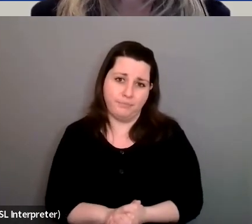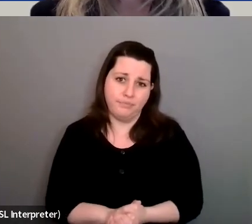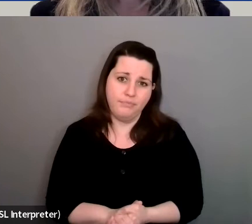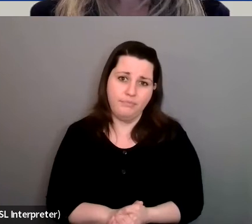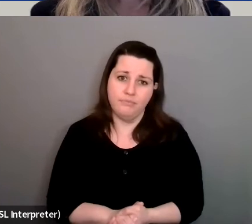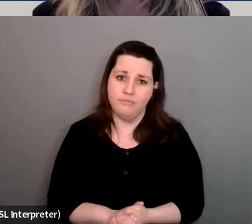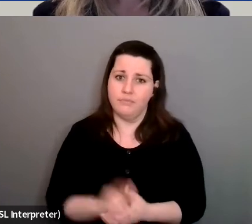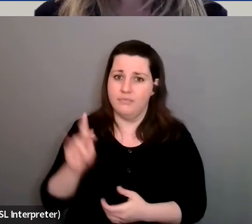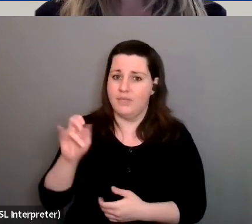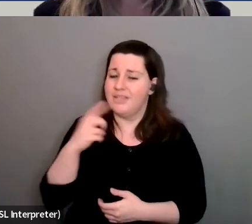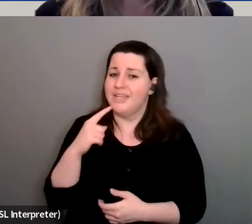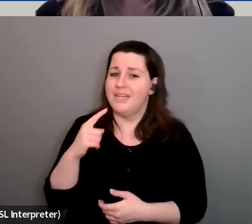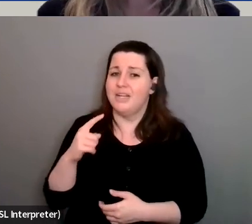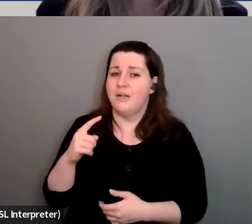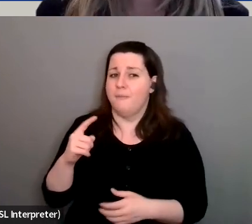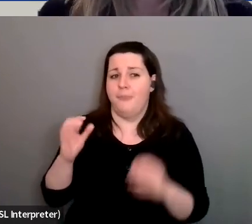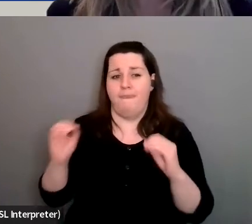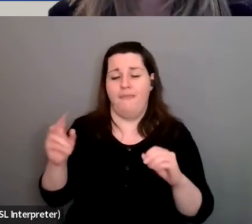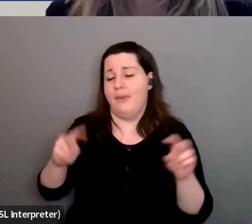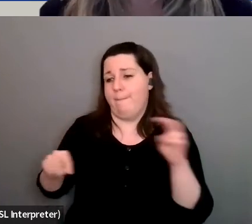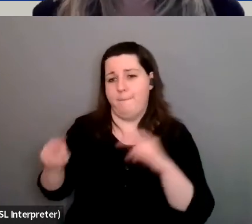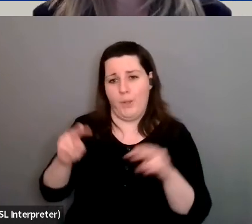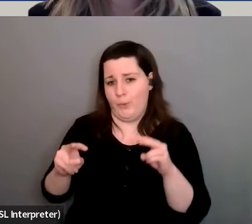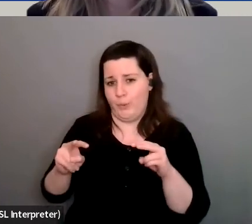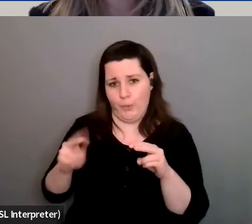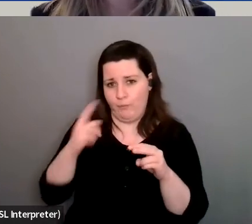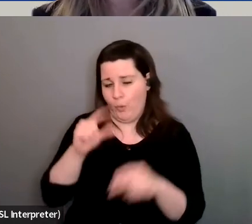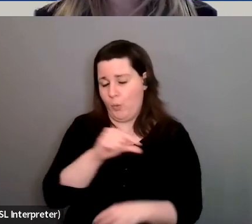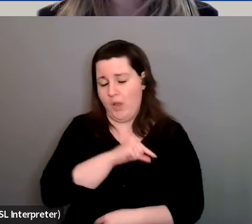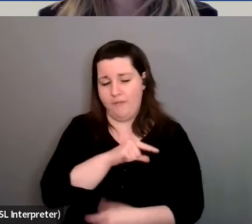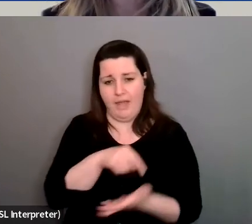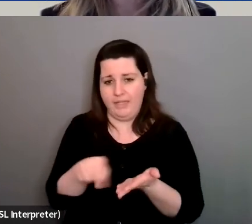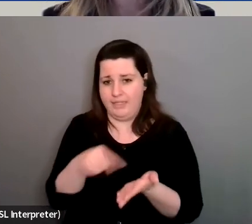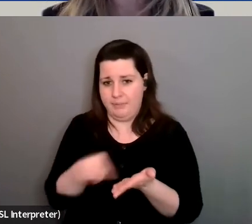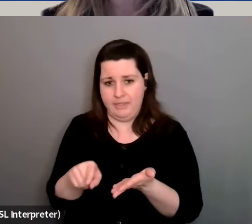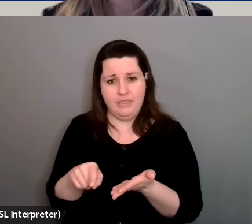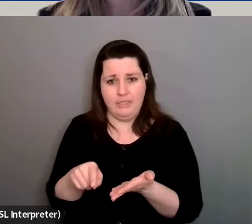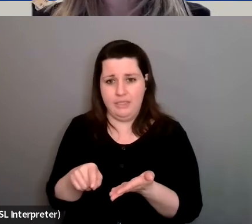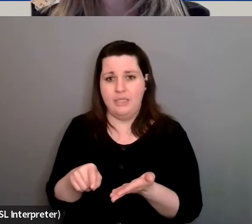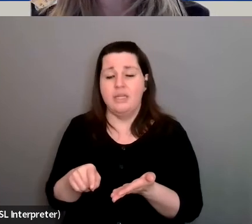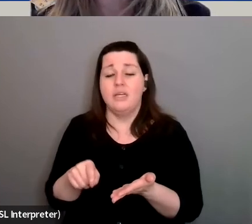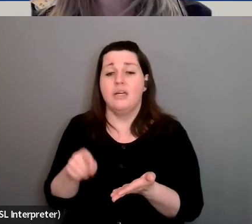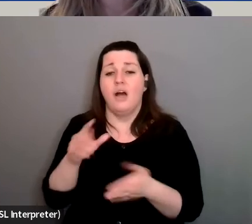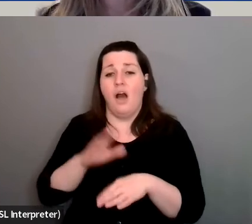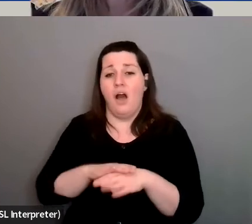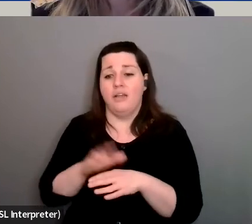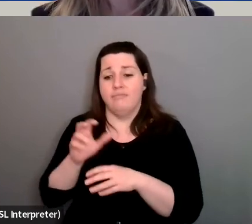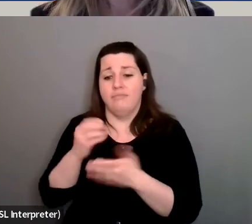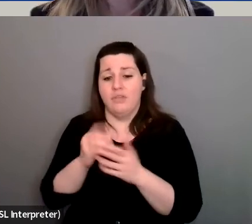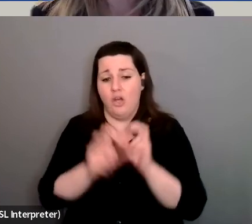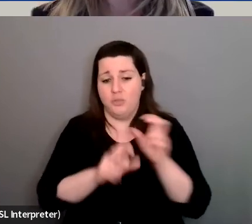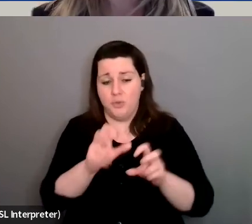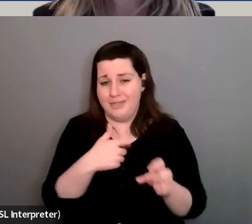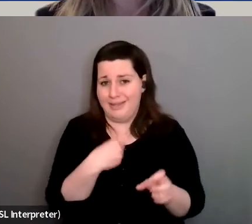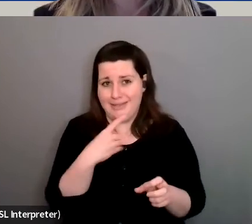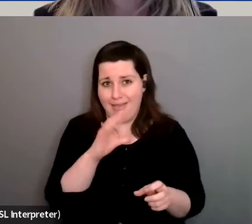Actually, nothing is monitored for qualified expenses. This is kind of how I said on the contributions, it's self-reporting.